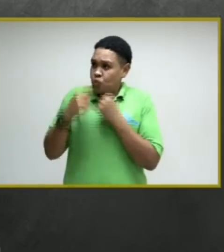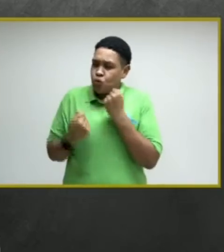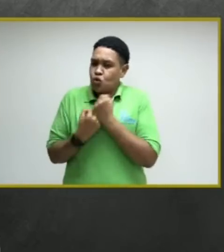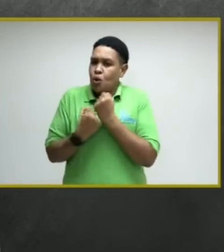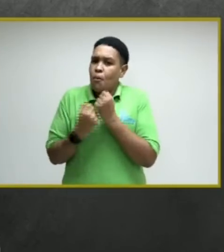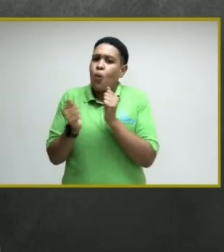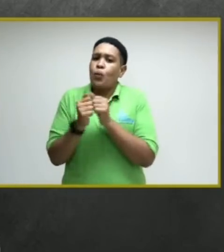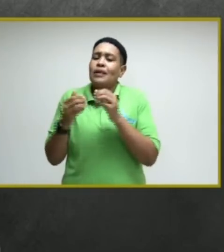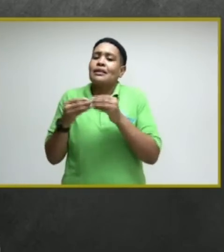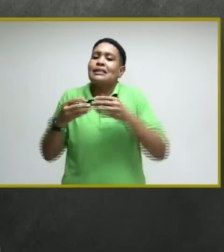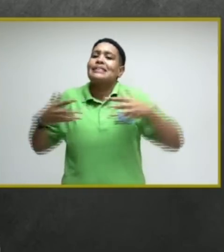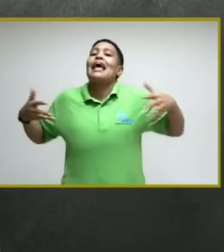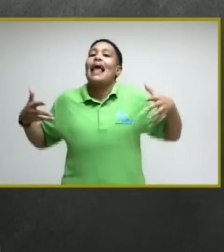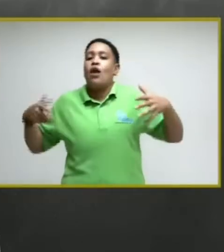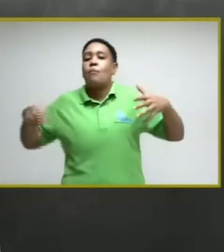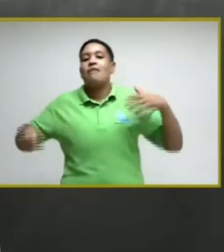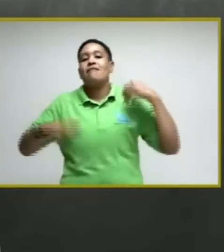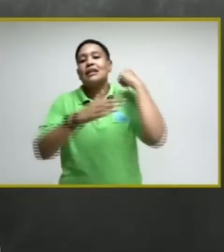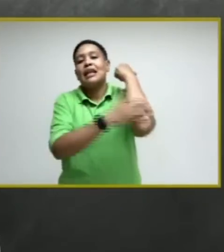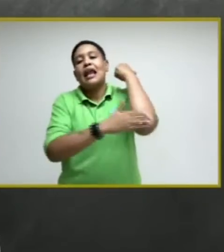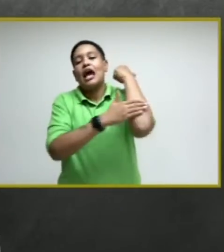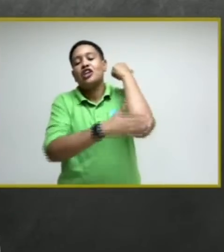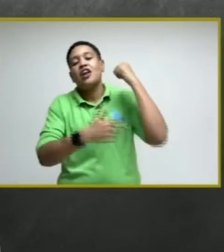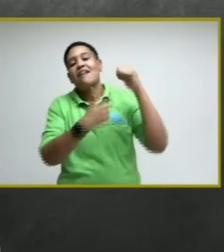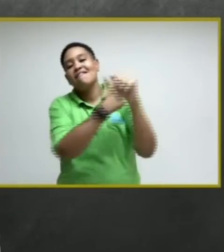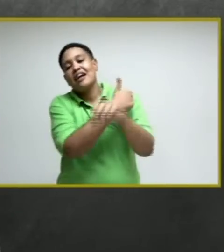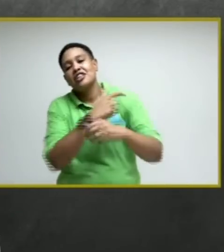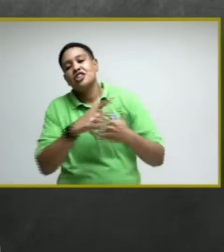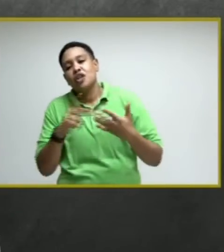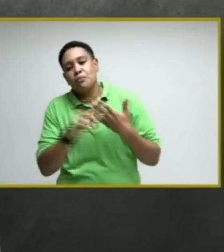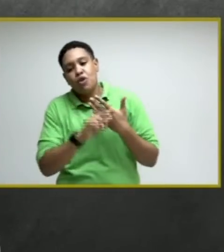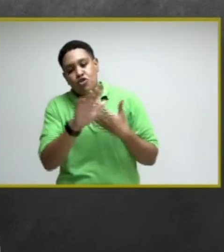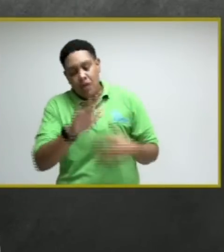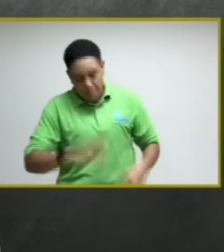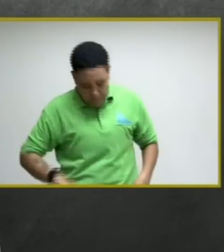scaling up of the national vaccination program.